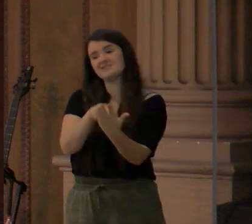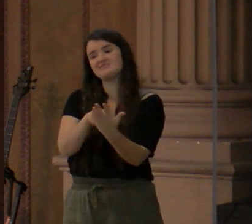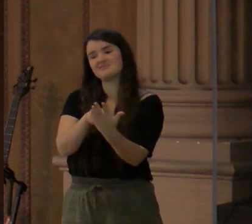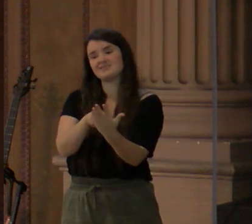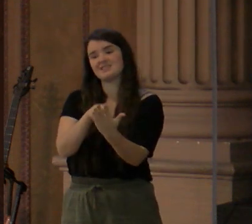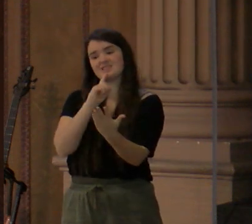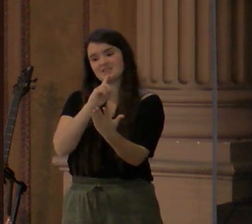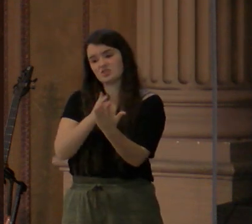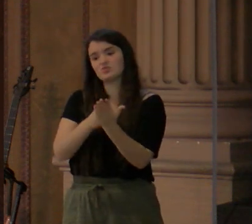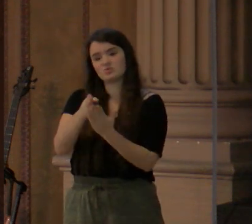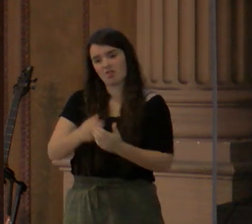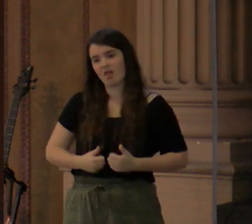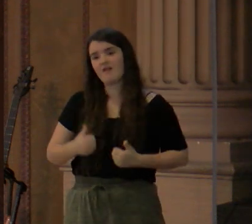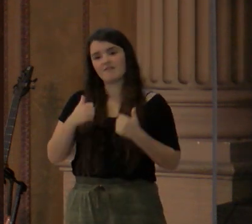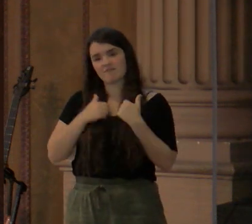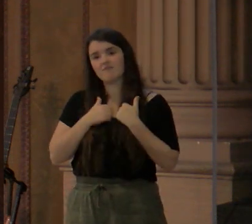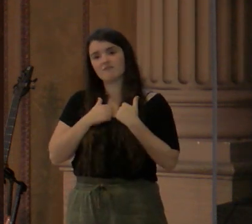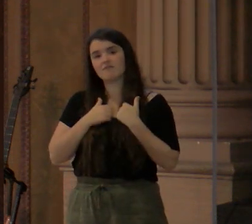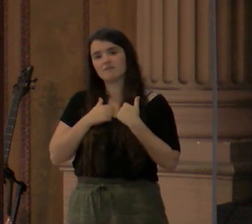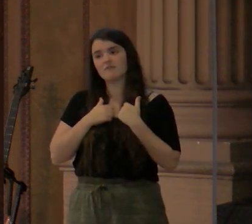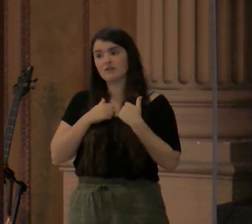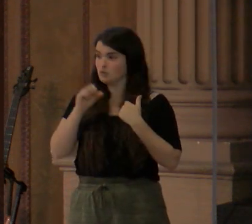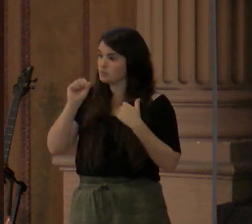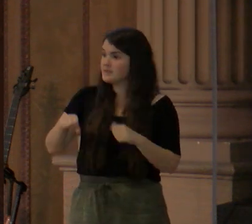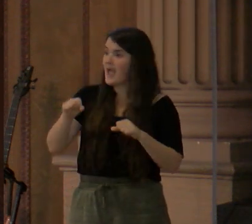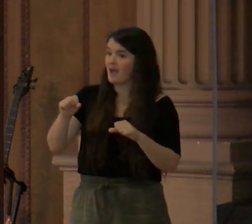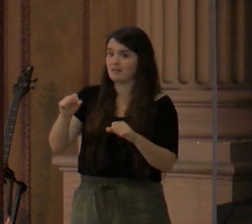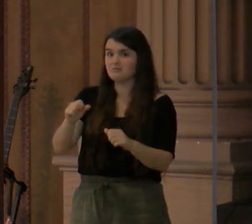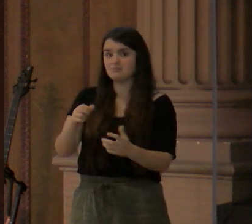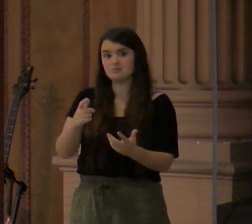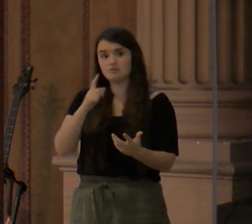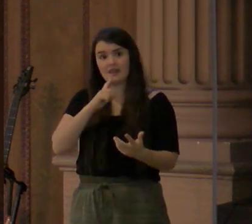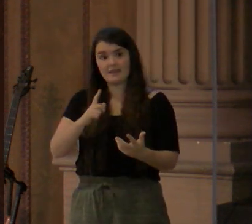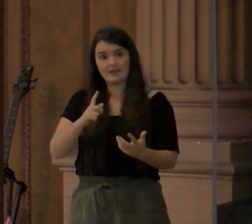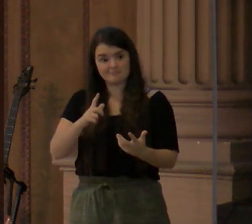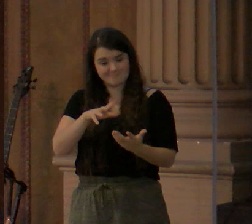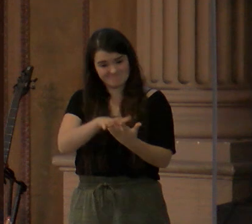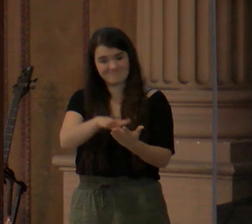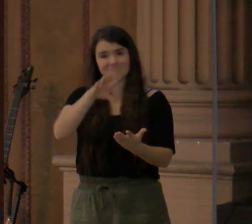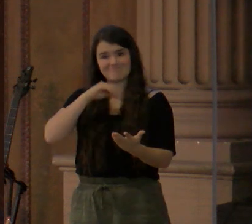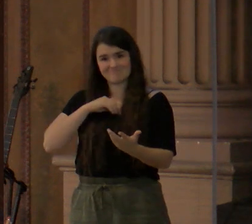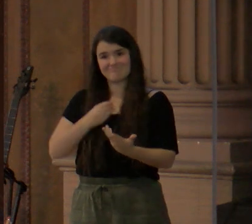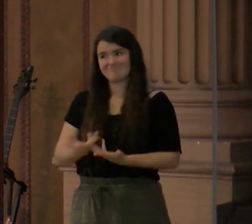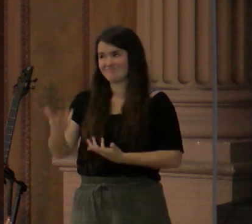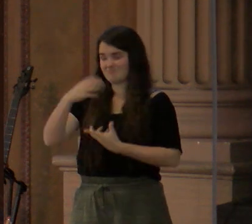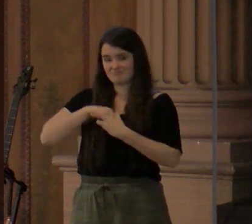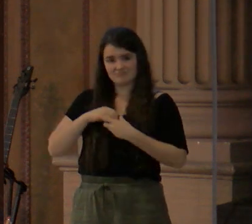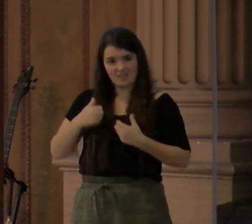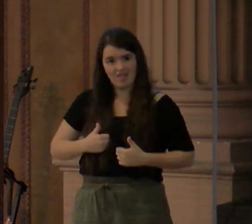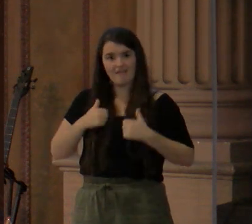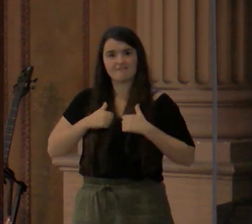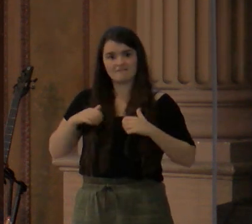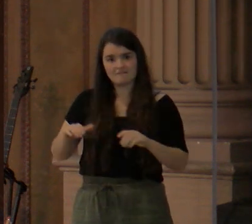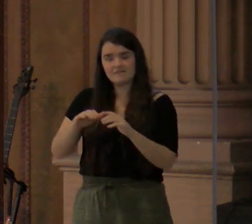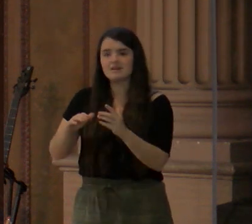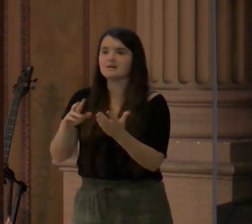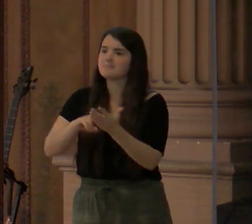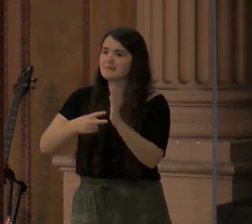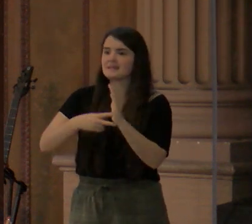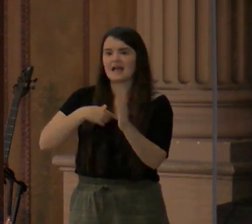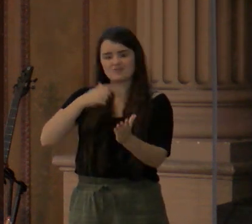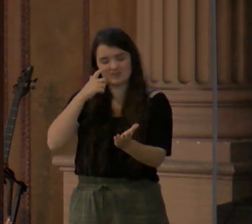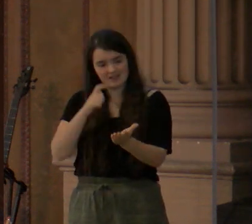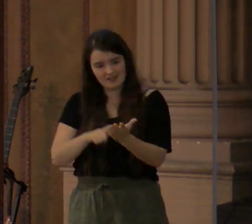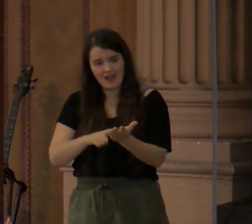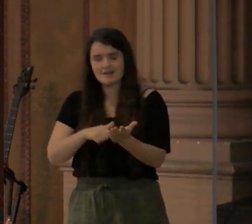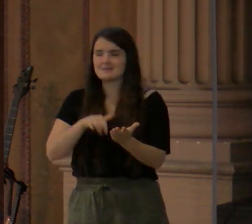Christians can truly be living the way that this sermon describes. And certainly that starts with a humility and a recognition of our need, which we'll see